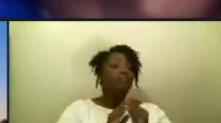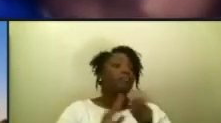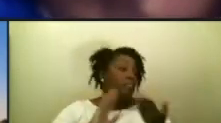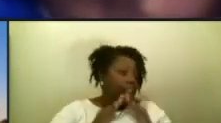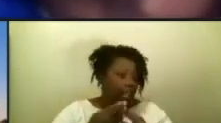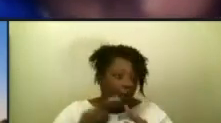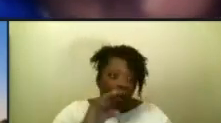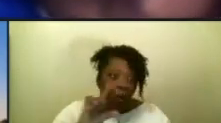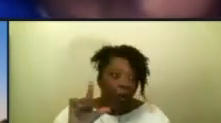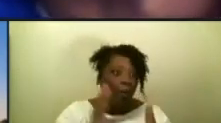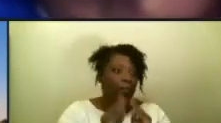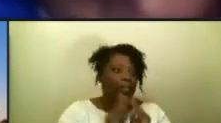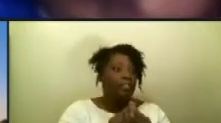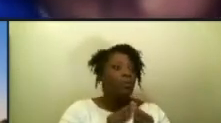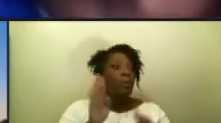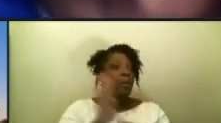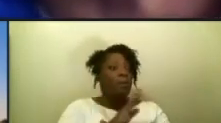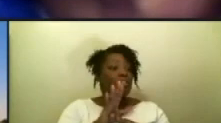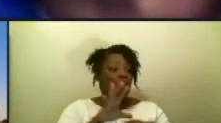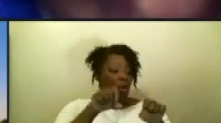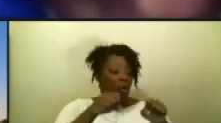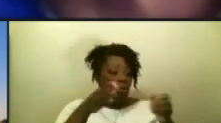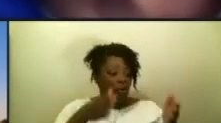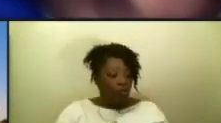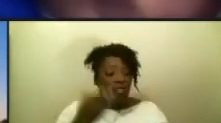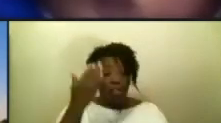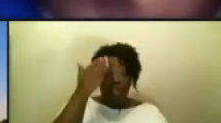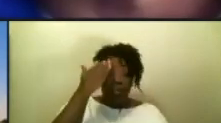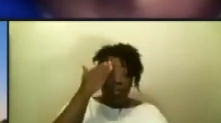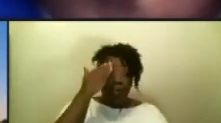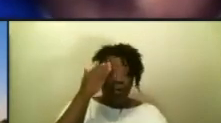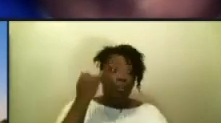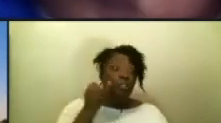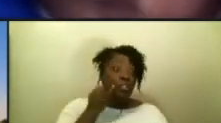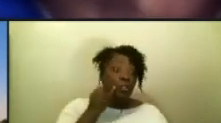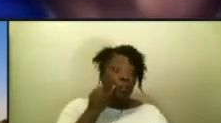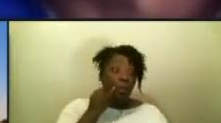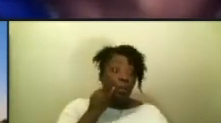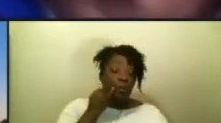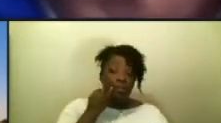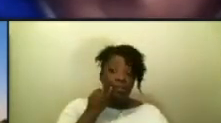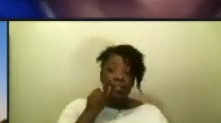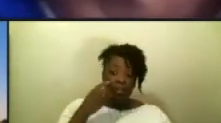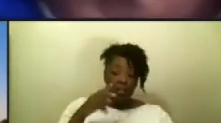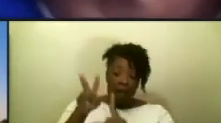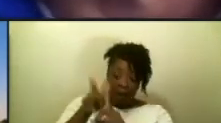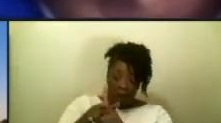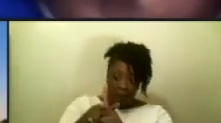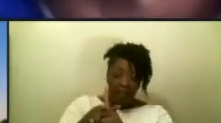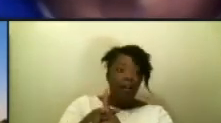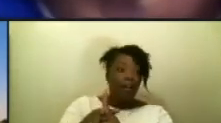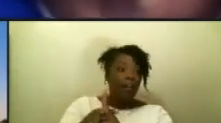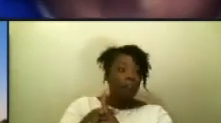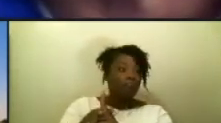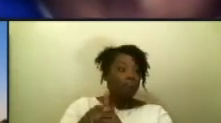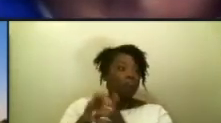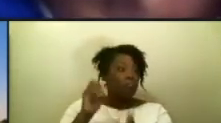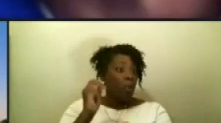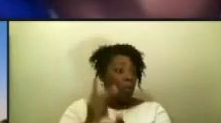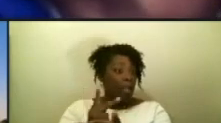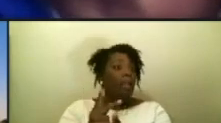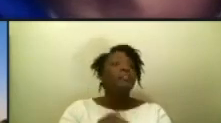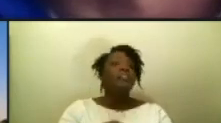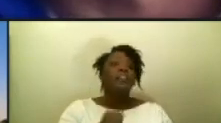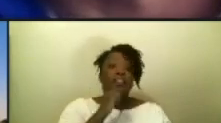with the business owners so that they could understand if they qualified for unemployment, how to apply for unemployment